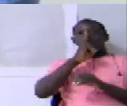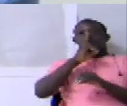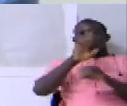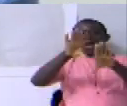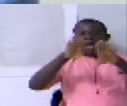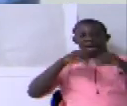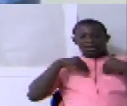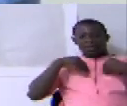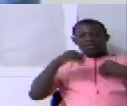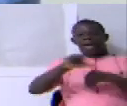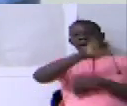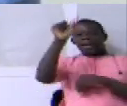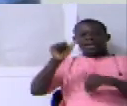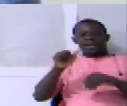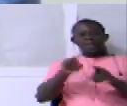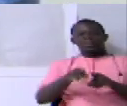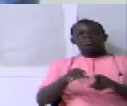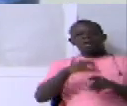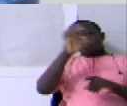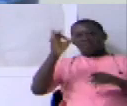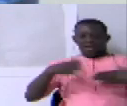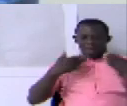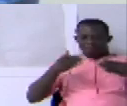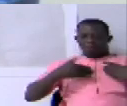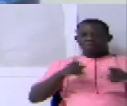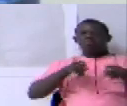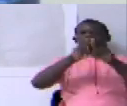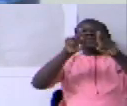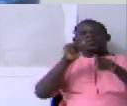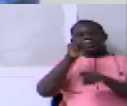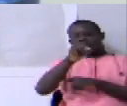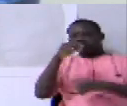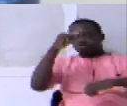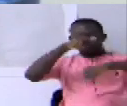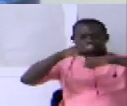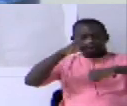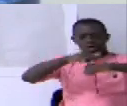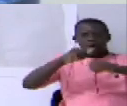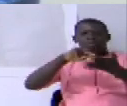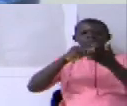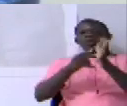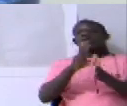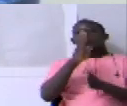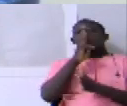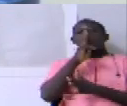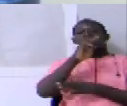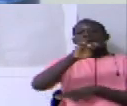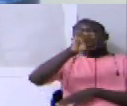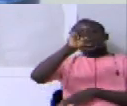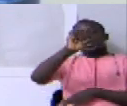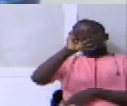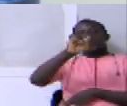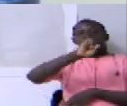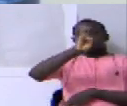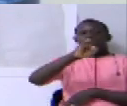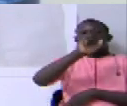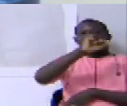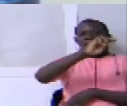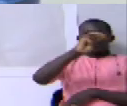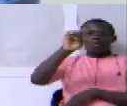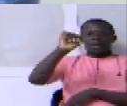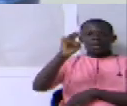or condoned that torture was Ijame. Adun officer me ya lonko asonta ko wala waira temete kulu walem